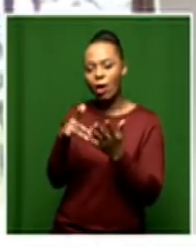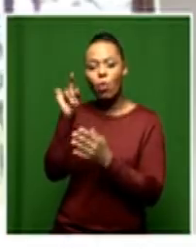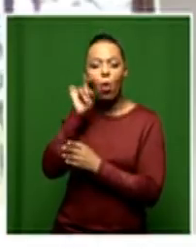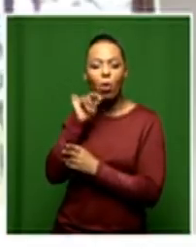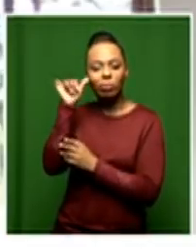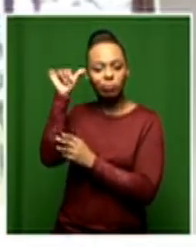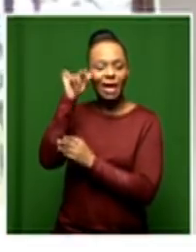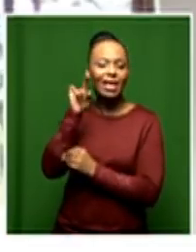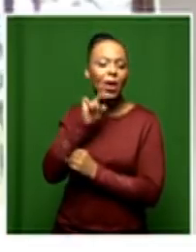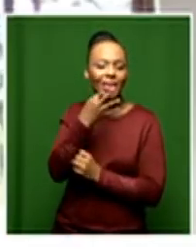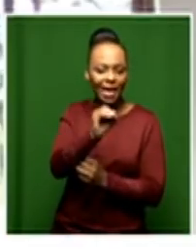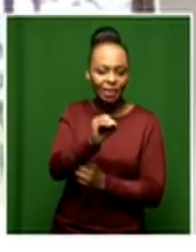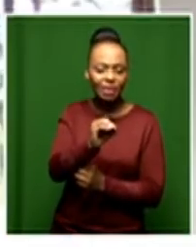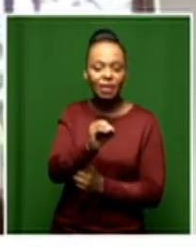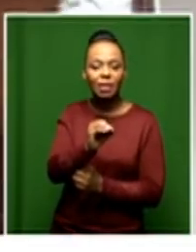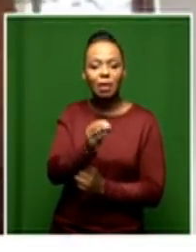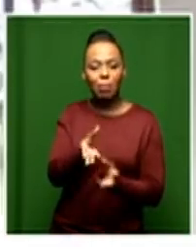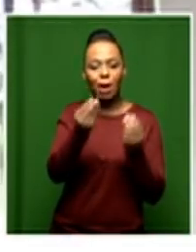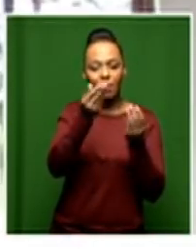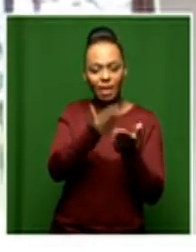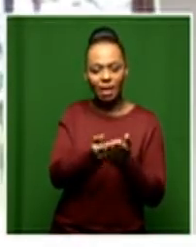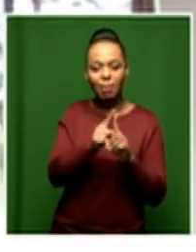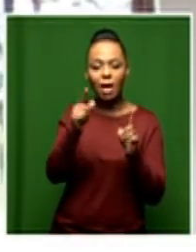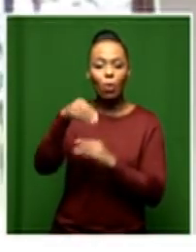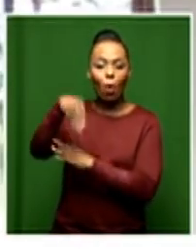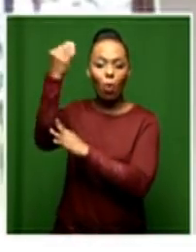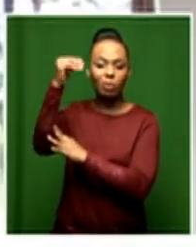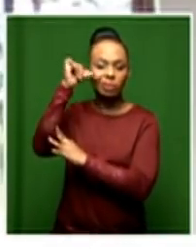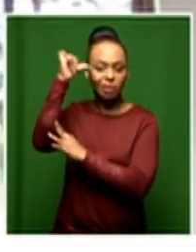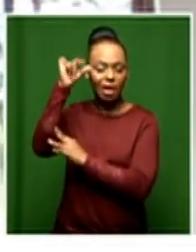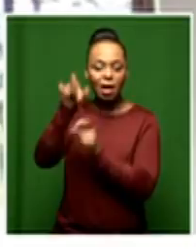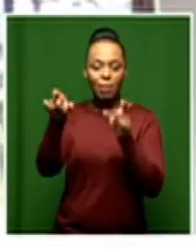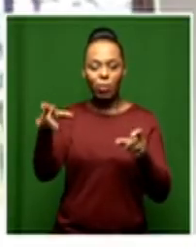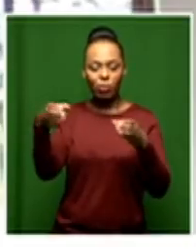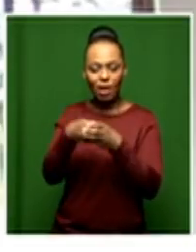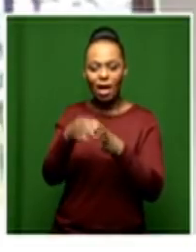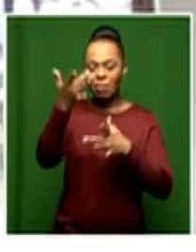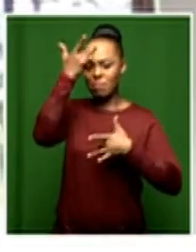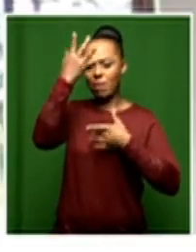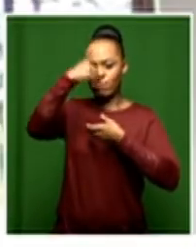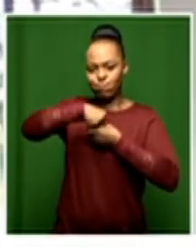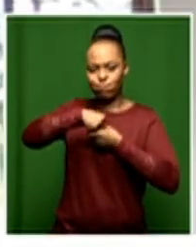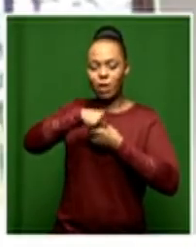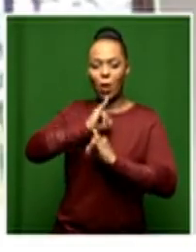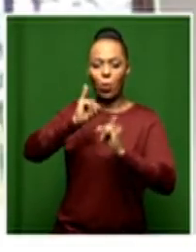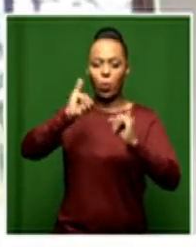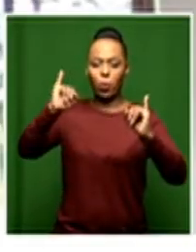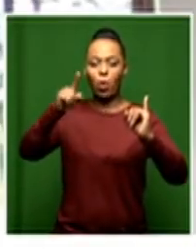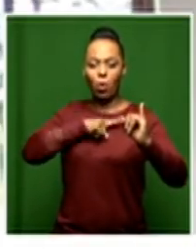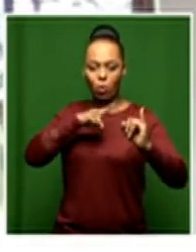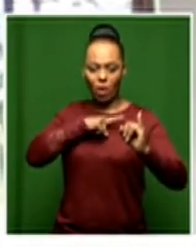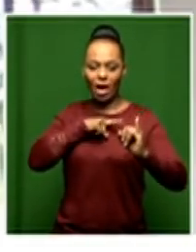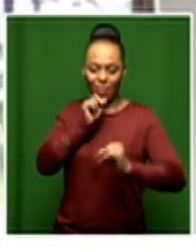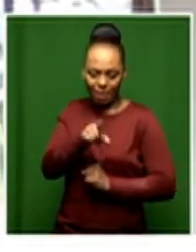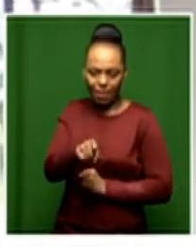was 30 years old. So did not have like old people that generated severe disease. And that's one of the reasons why